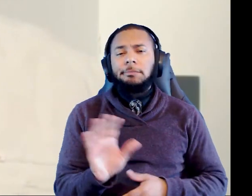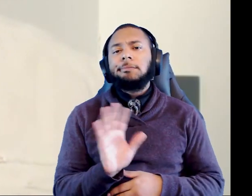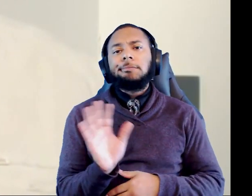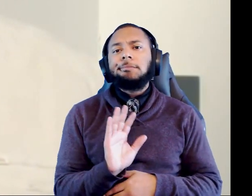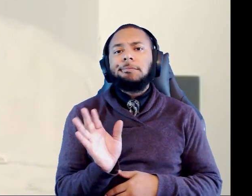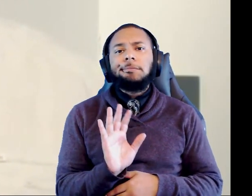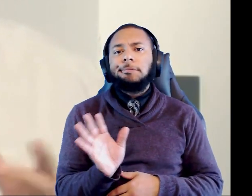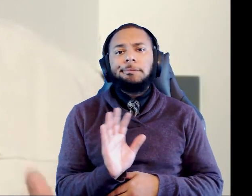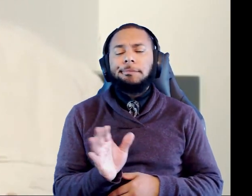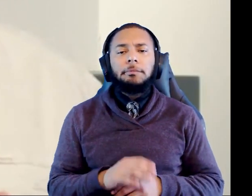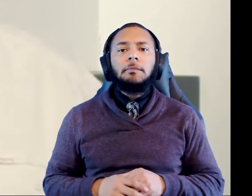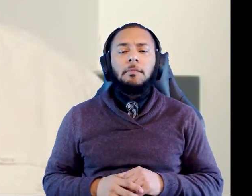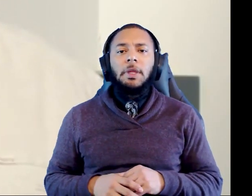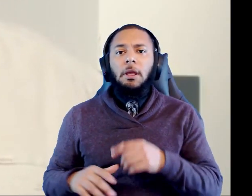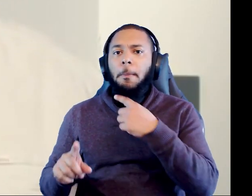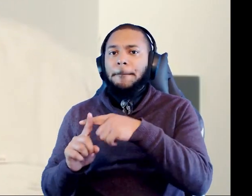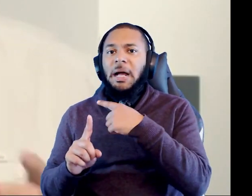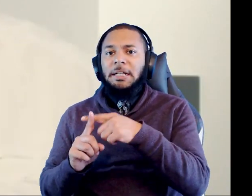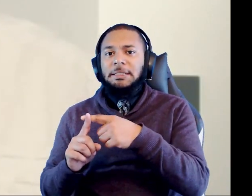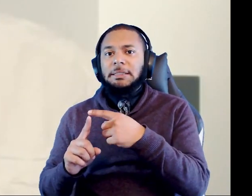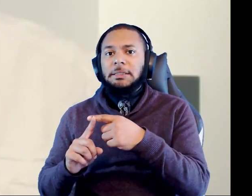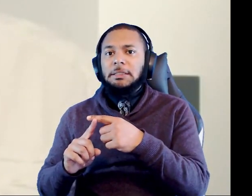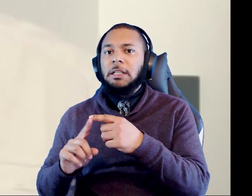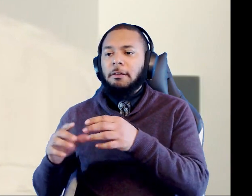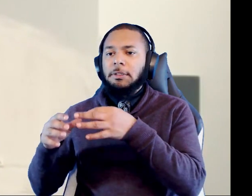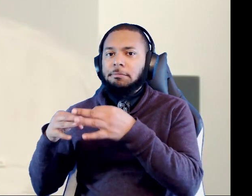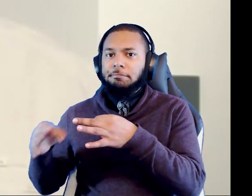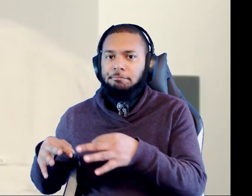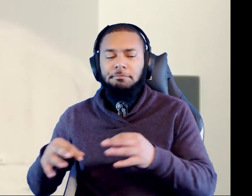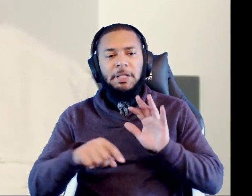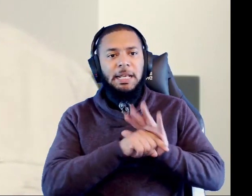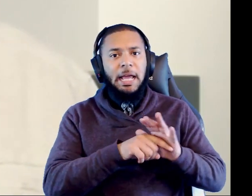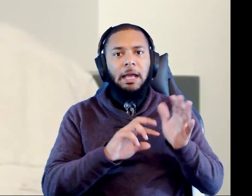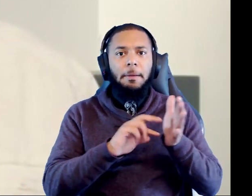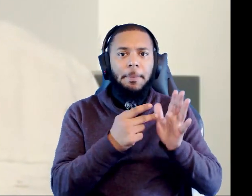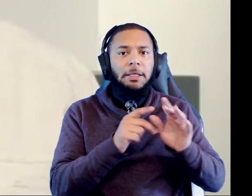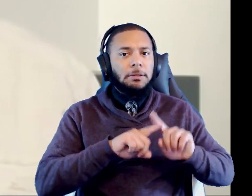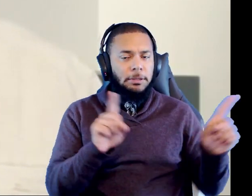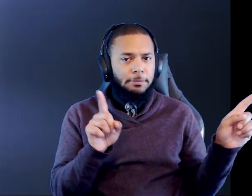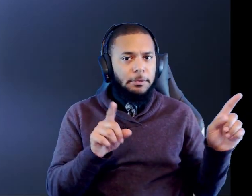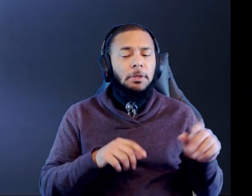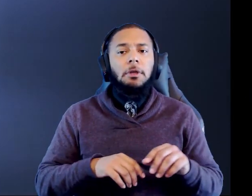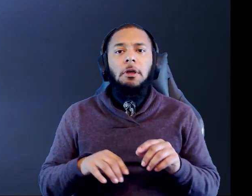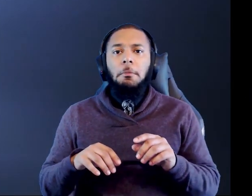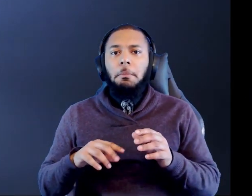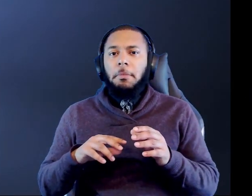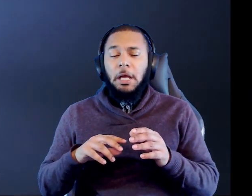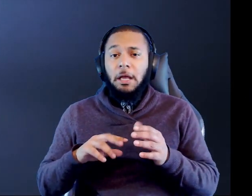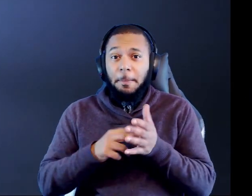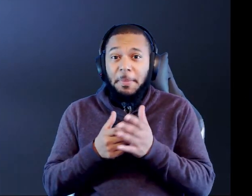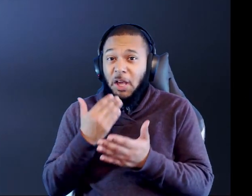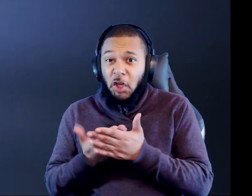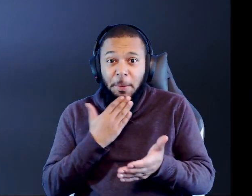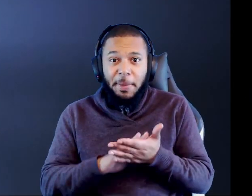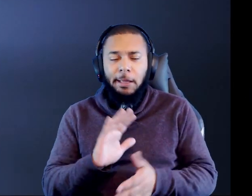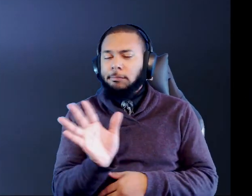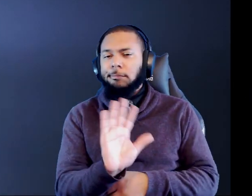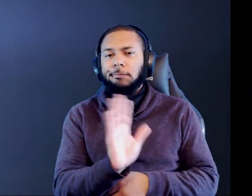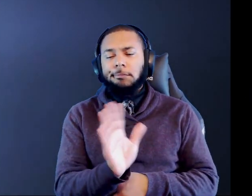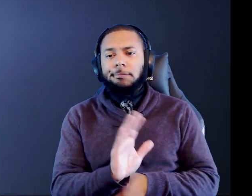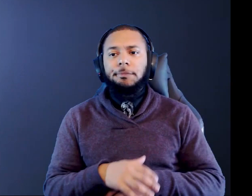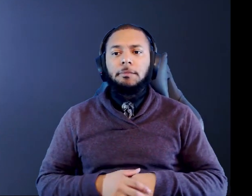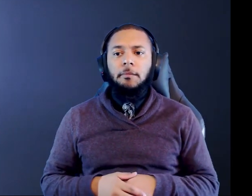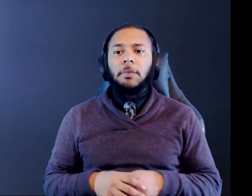or bad. Positive means one thing, negative means another, but it doesn't mean either is good or bad. A feedback loop is a